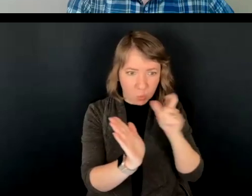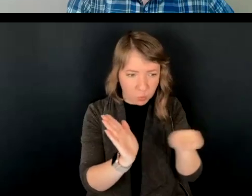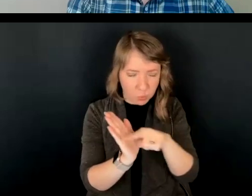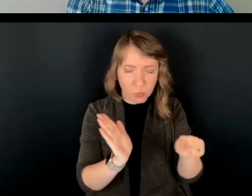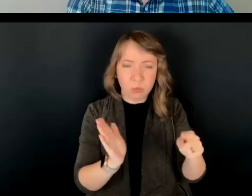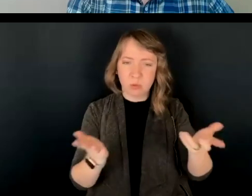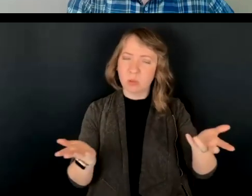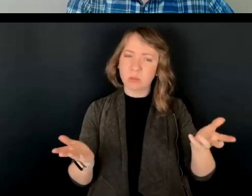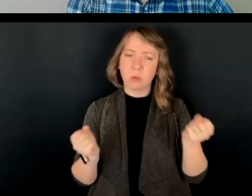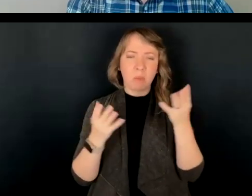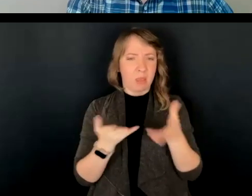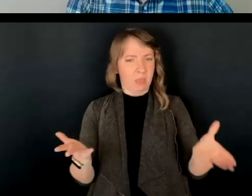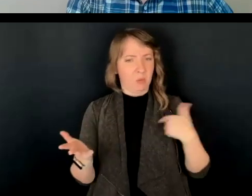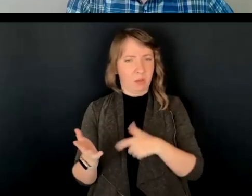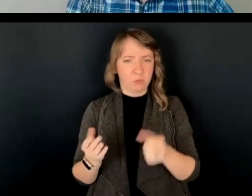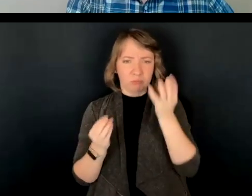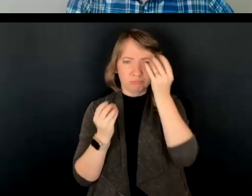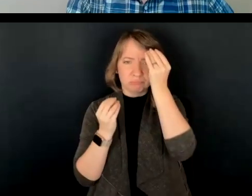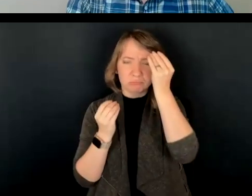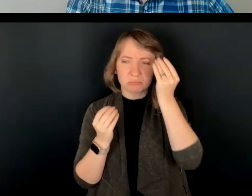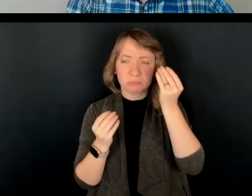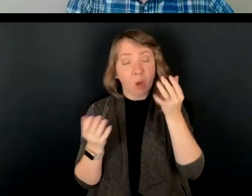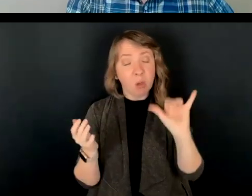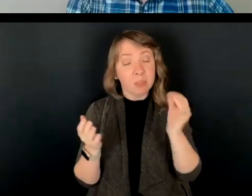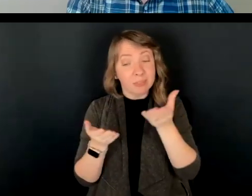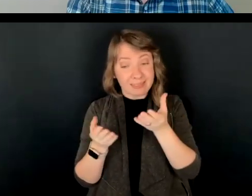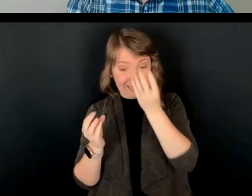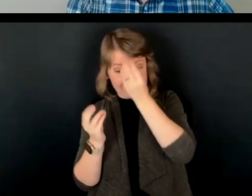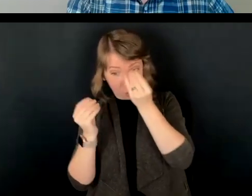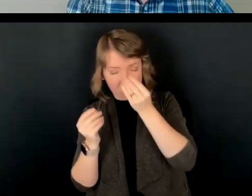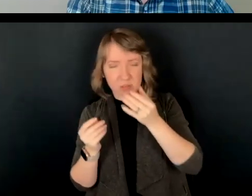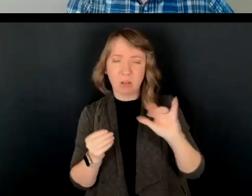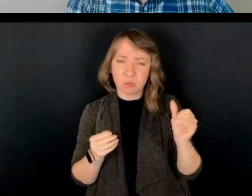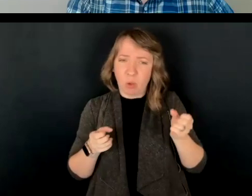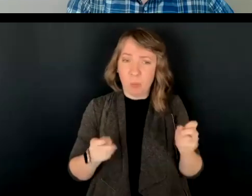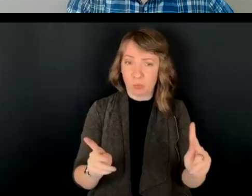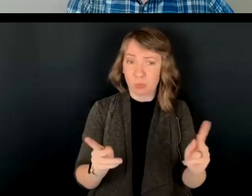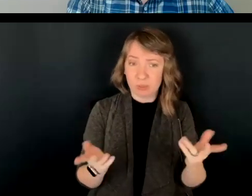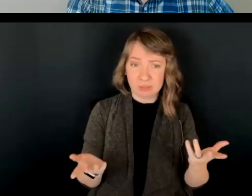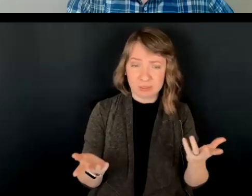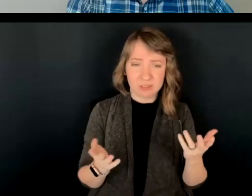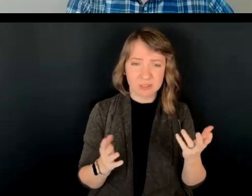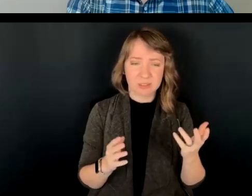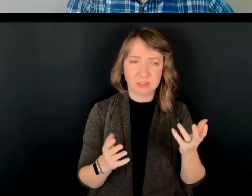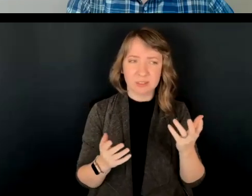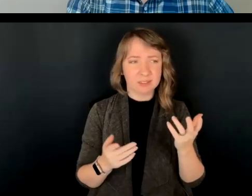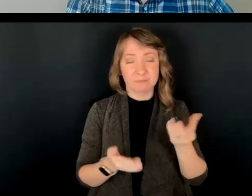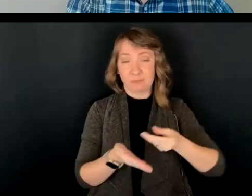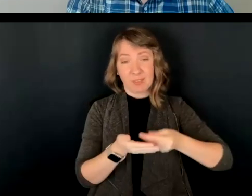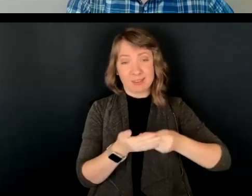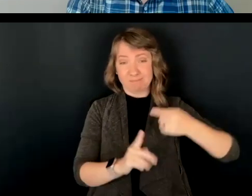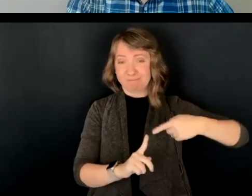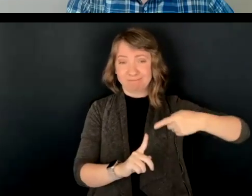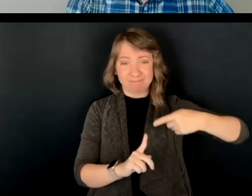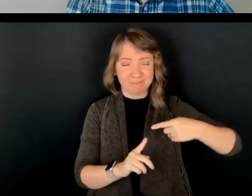things to consider and opportunities, because a lot of this hinges on funding opportunities. And we were talking about